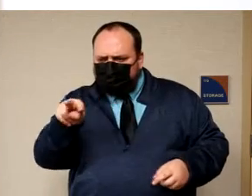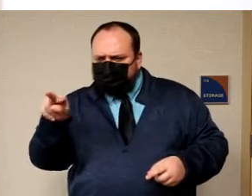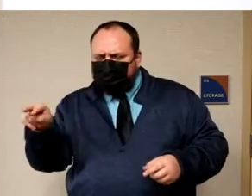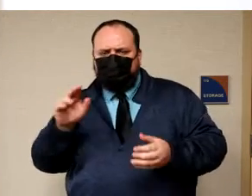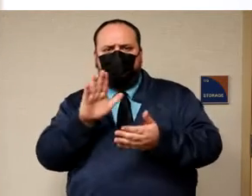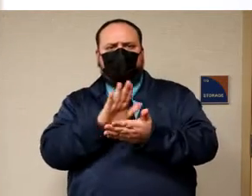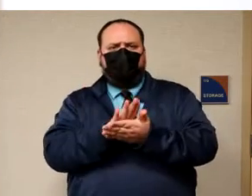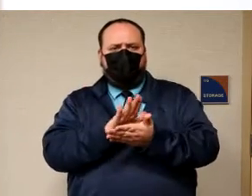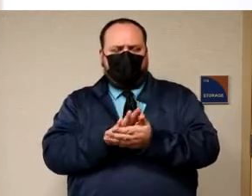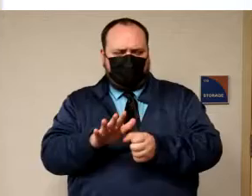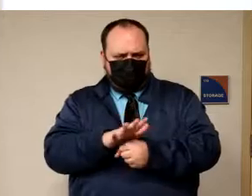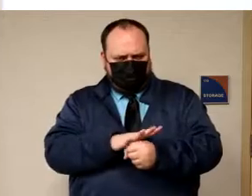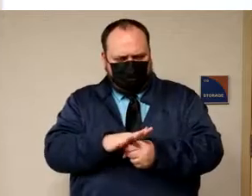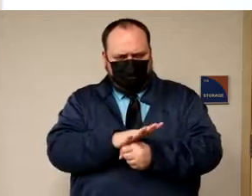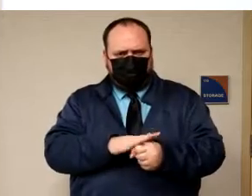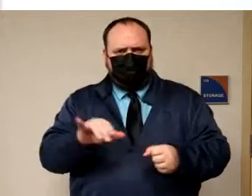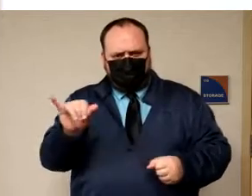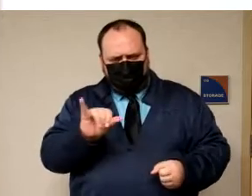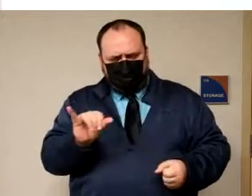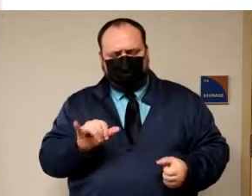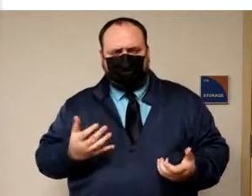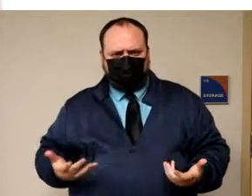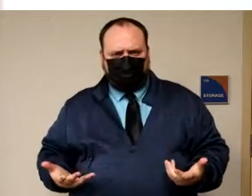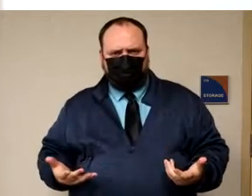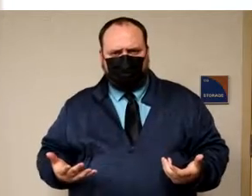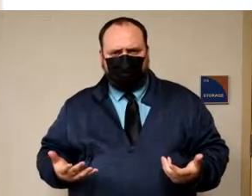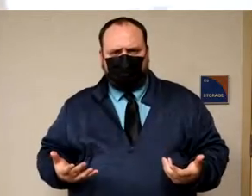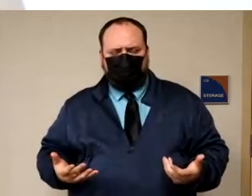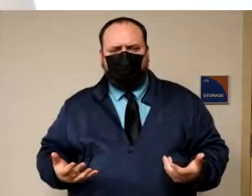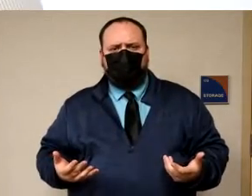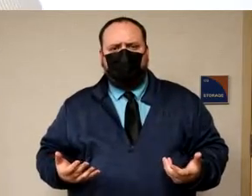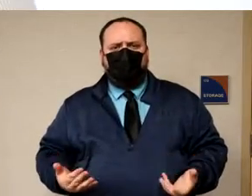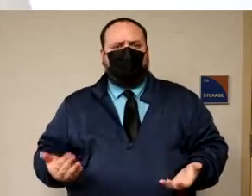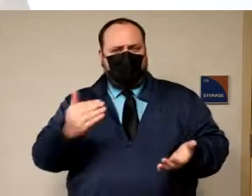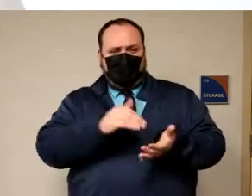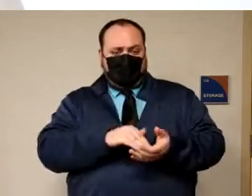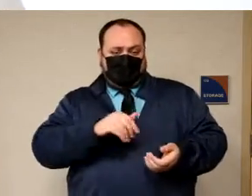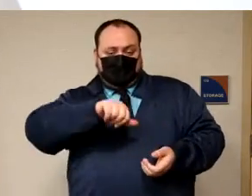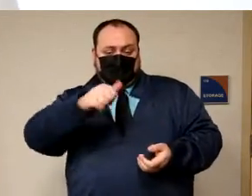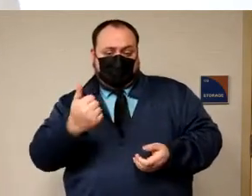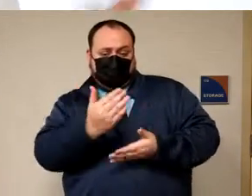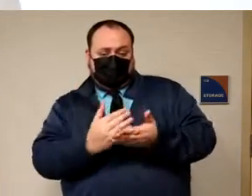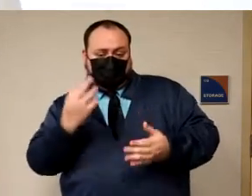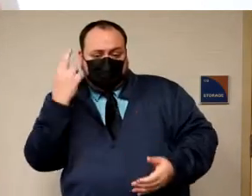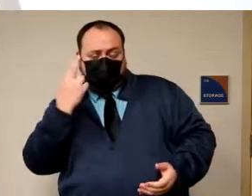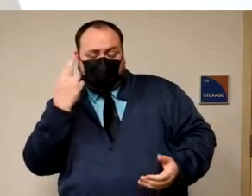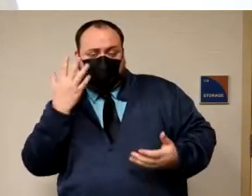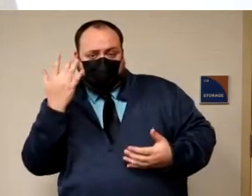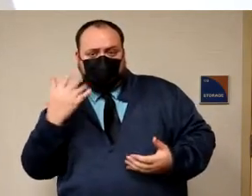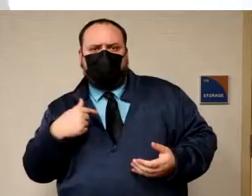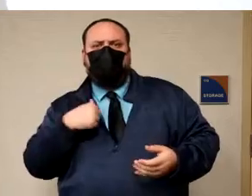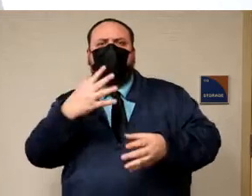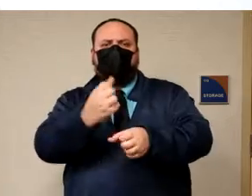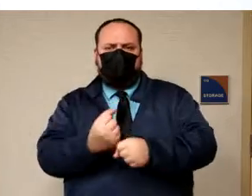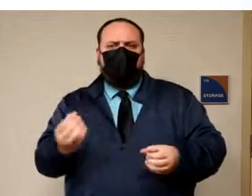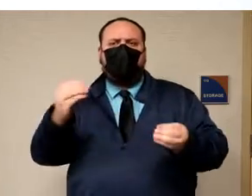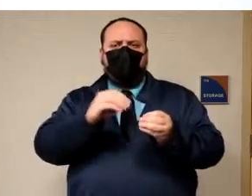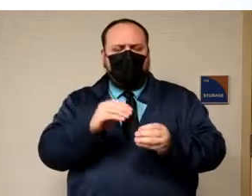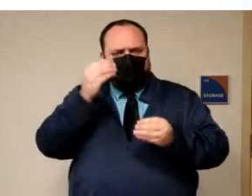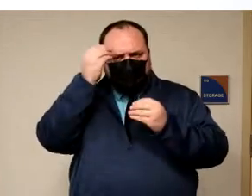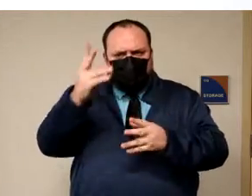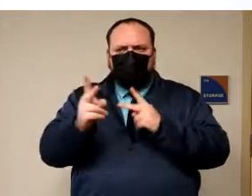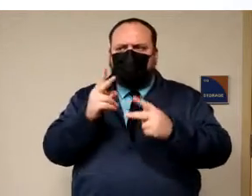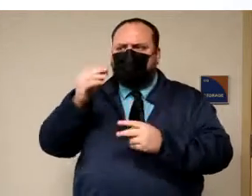districts. And so we're, again, part of the reason for this is that we get more input on